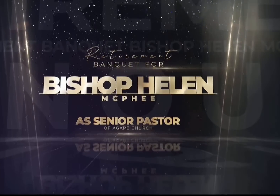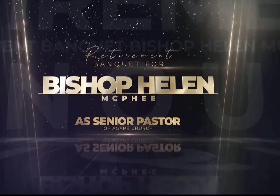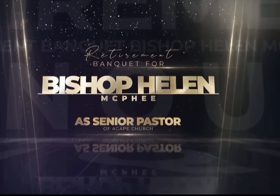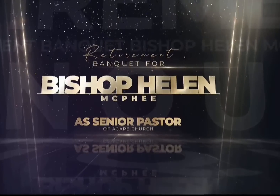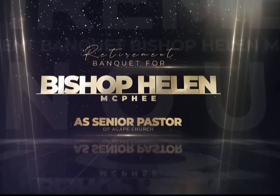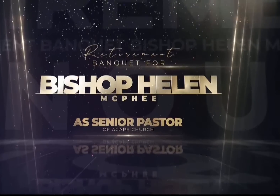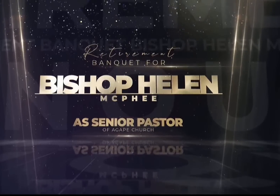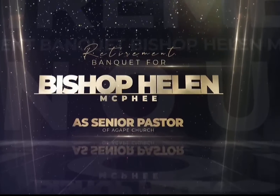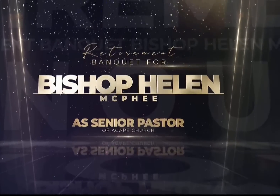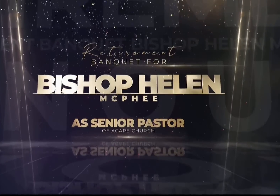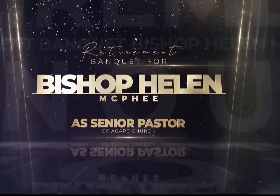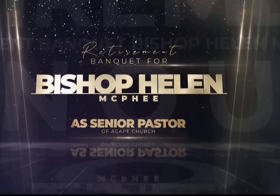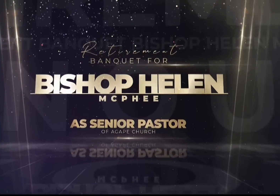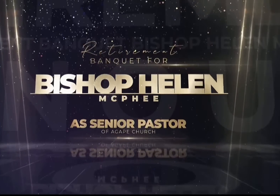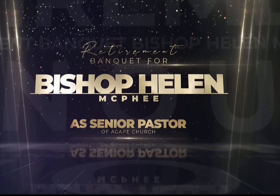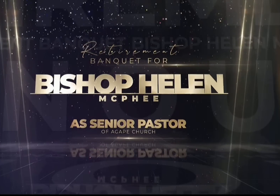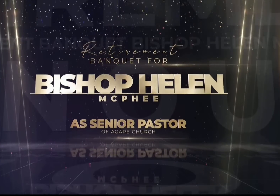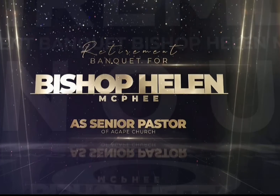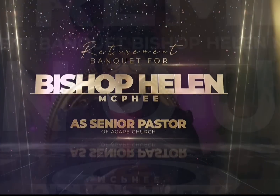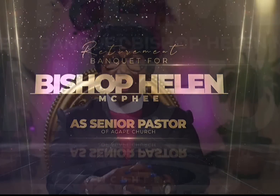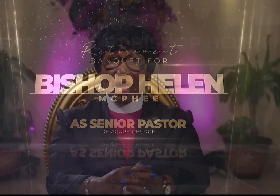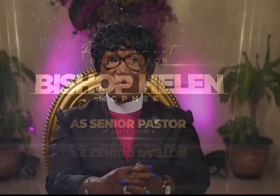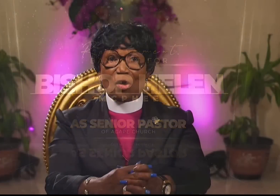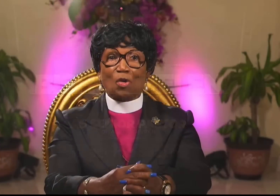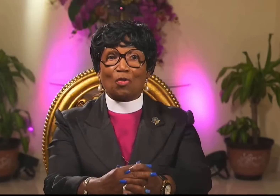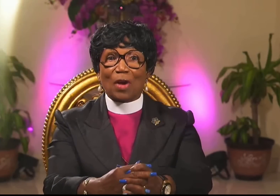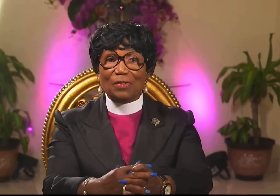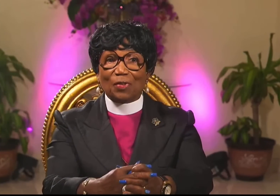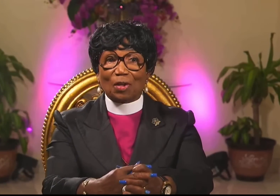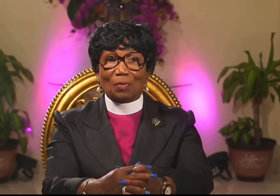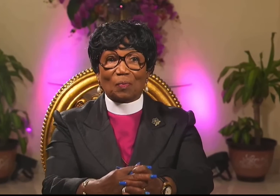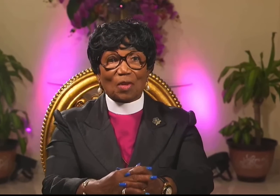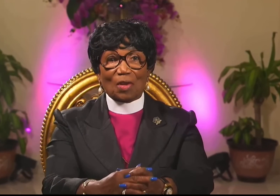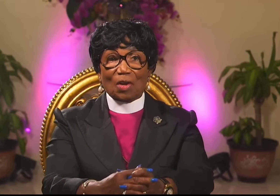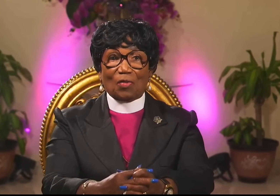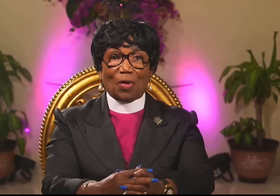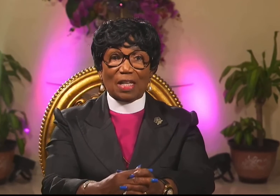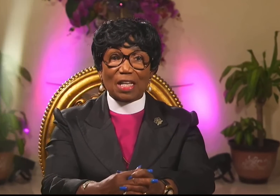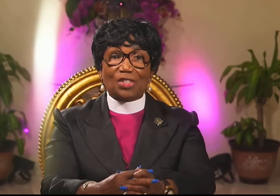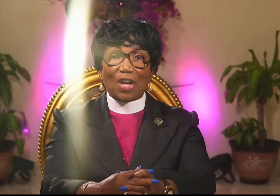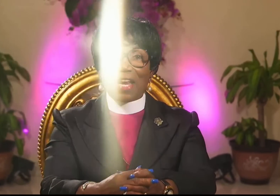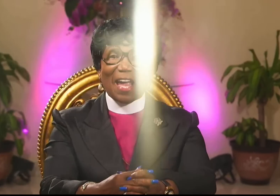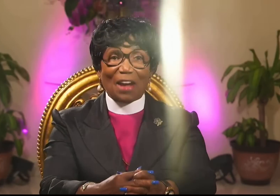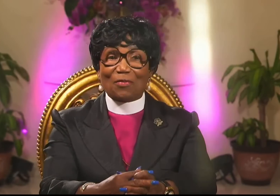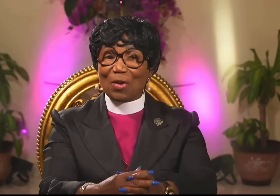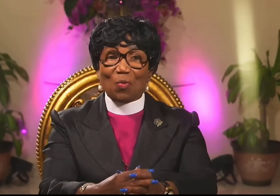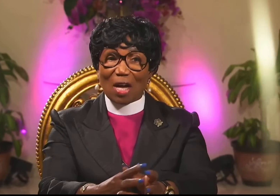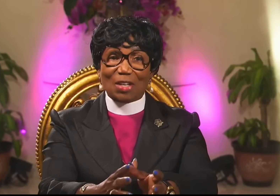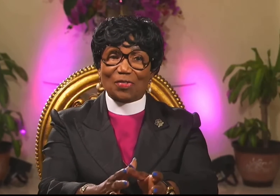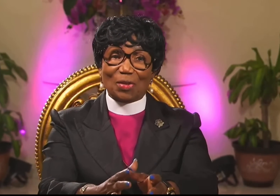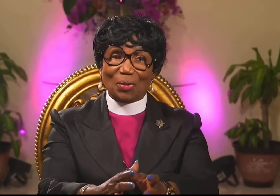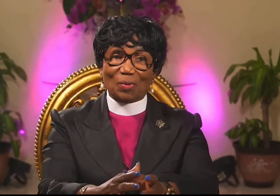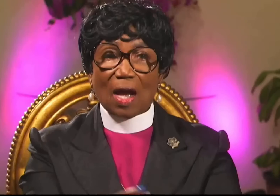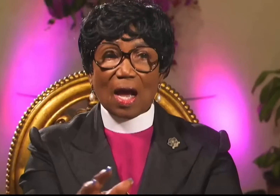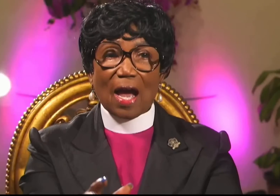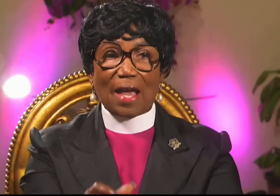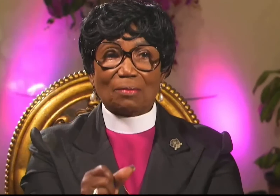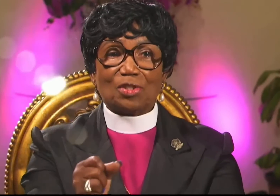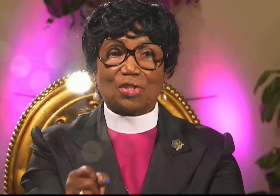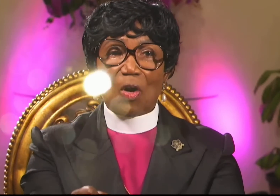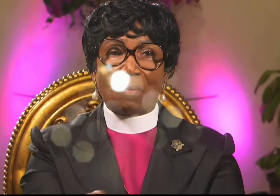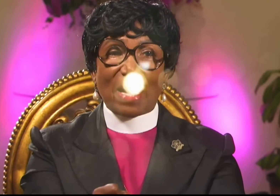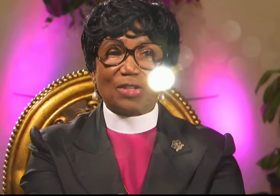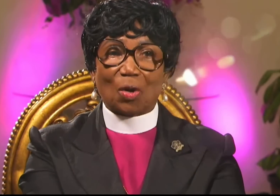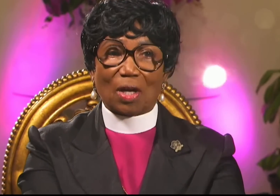senior pastor of Agape Church. As Bishop McPhee's tenure comes to a close, we want to celebrate her indomitable